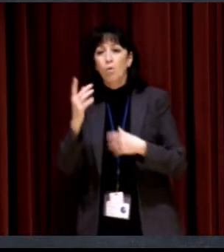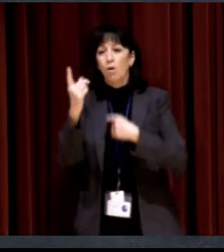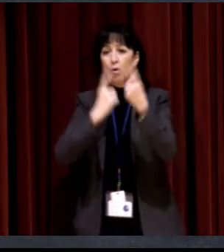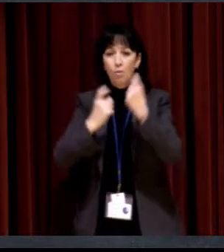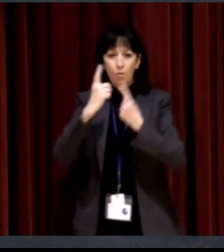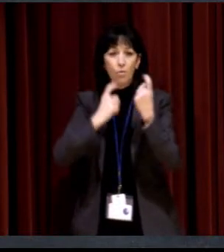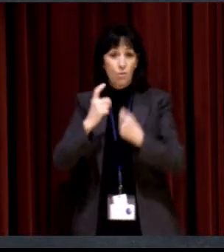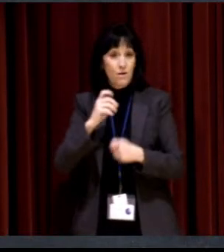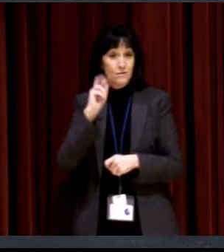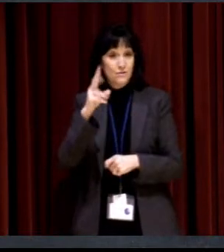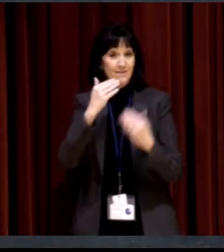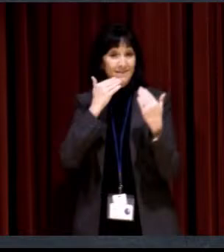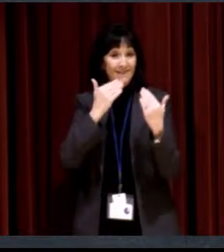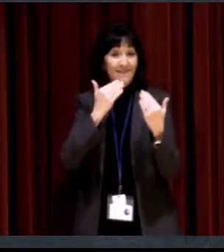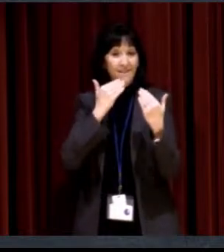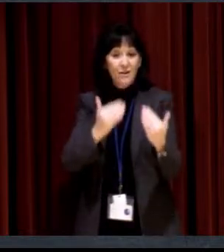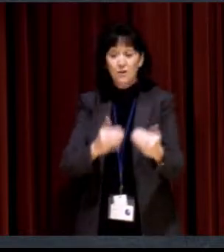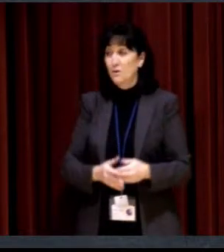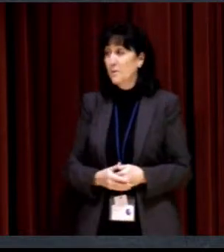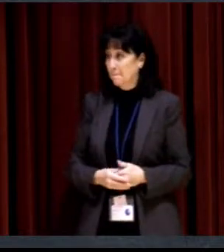it all. Thank you.